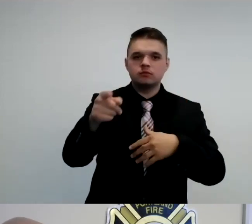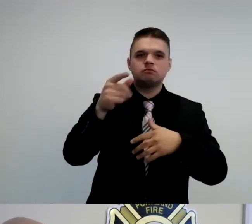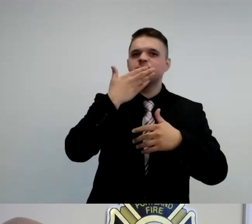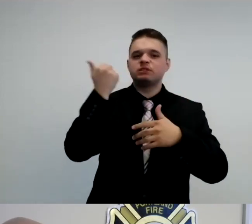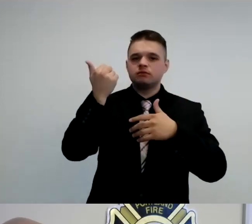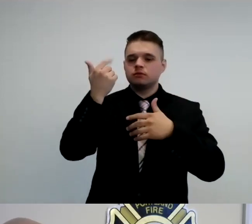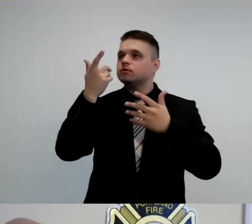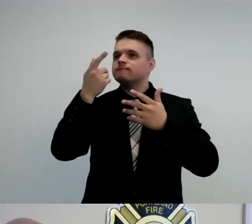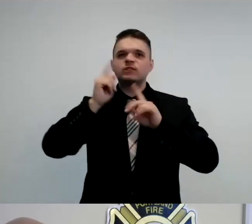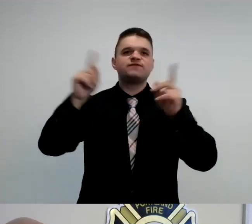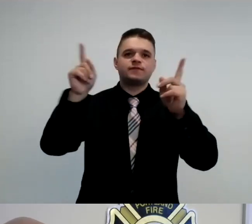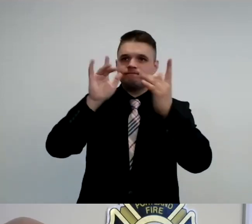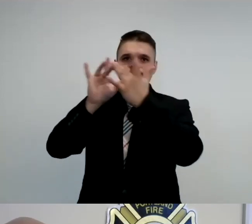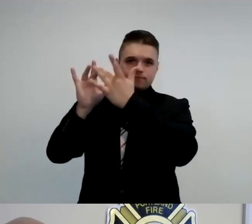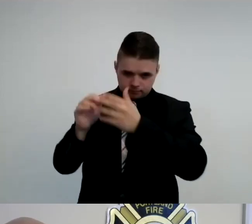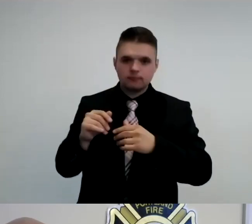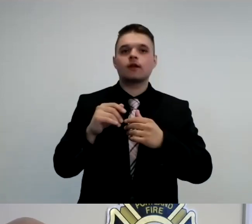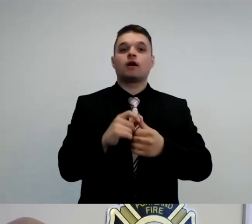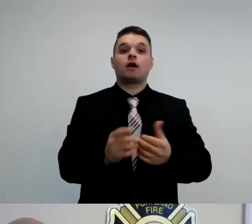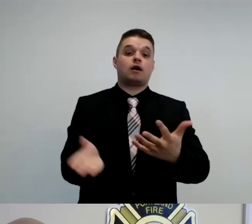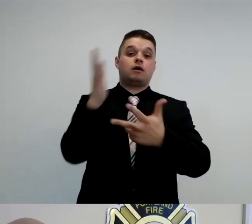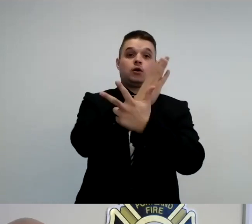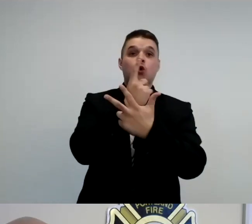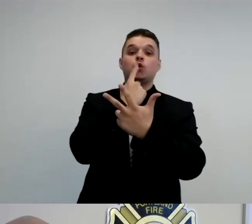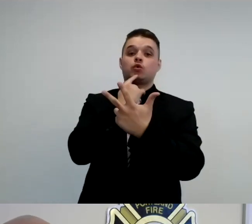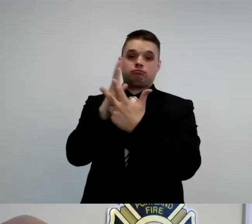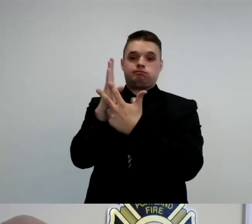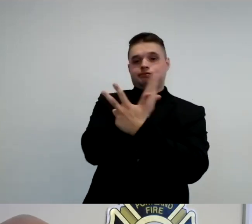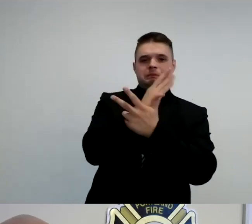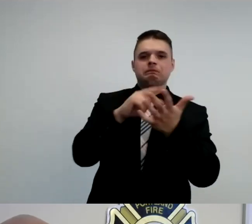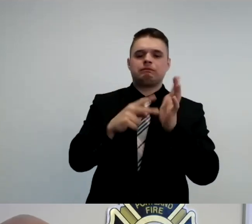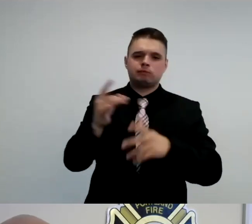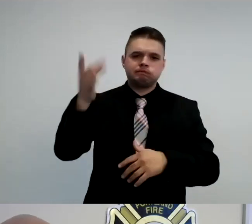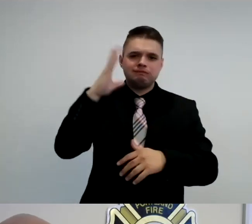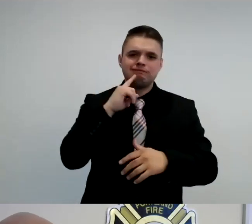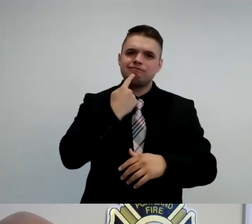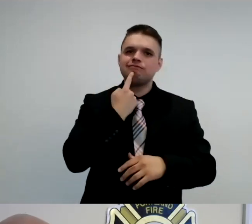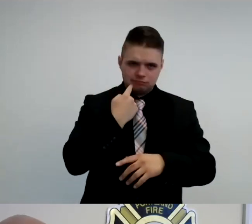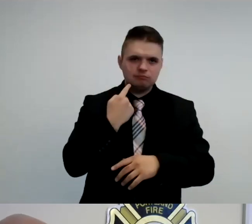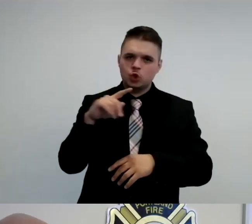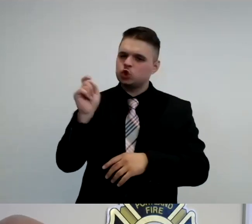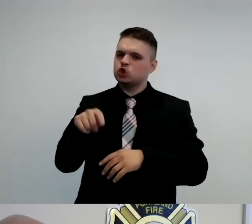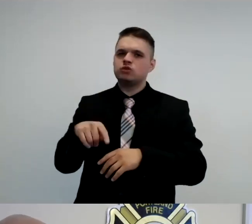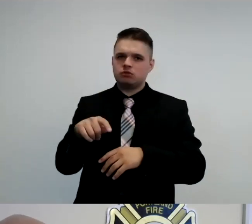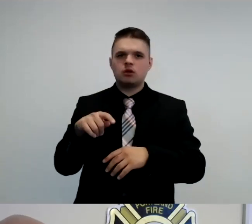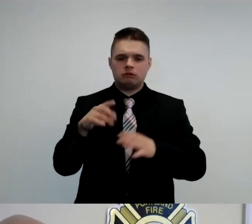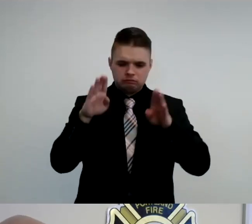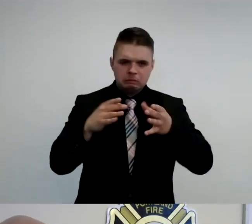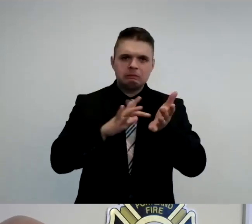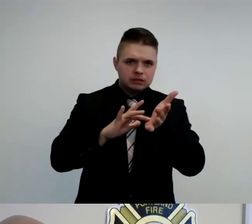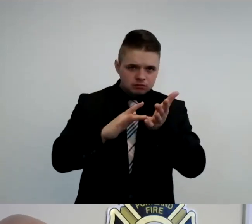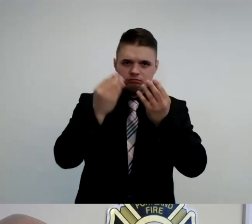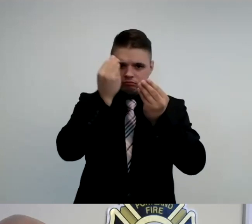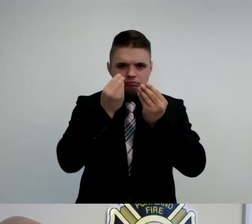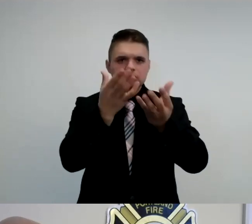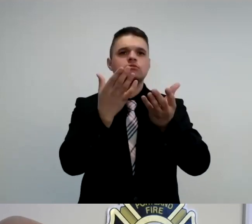high-risk category. It urges people to seek medical attention while warning inbound doctors and hospitals so they can be fully prepared.